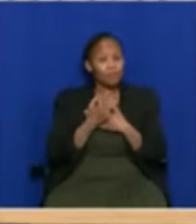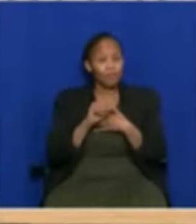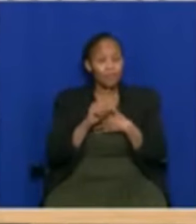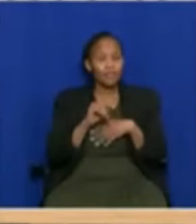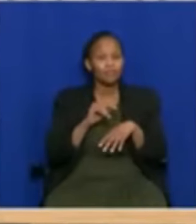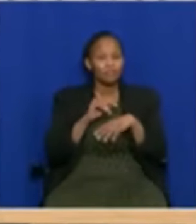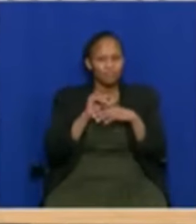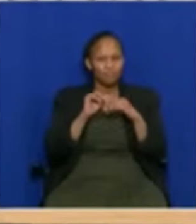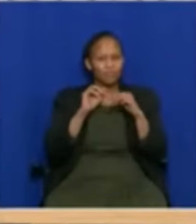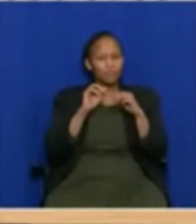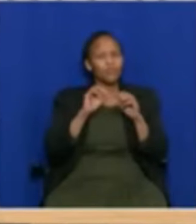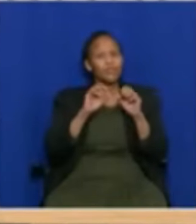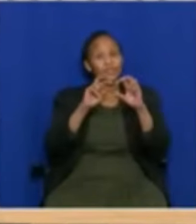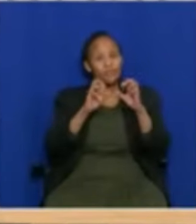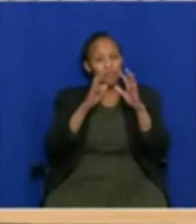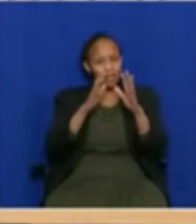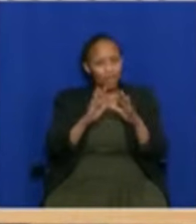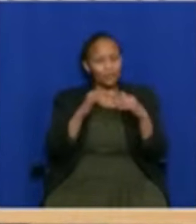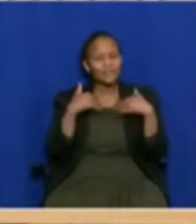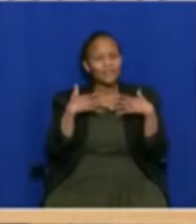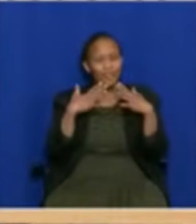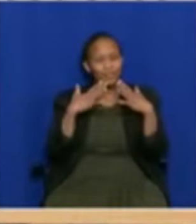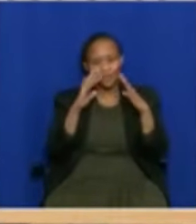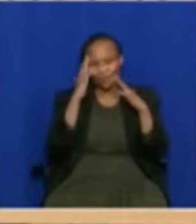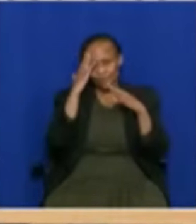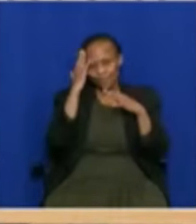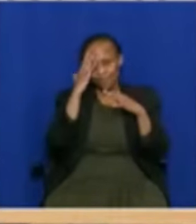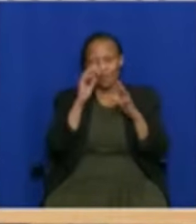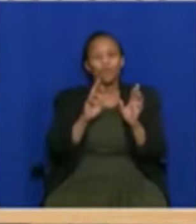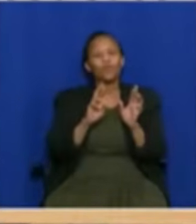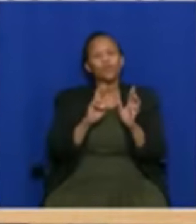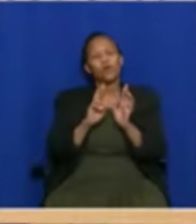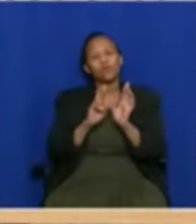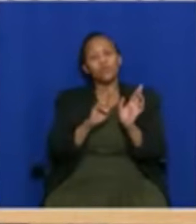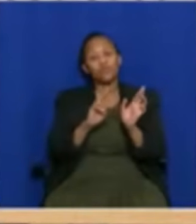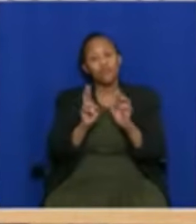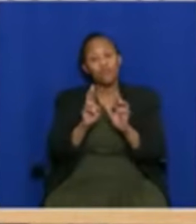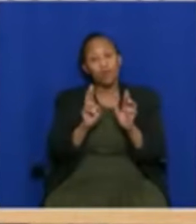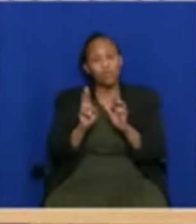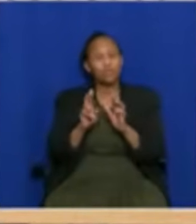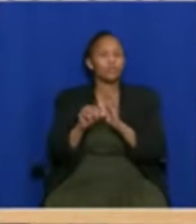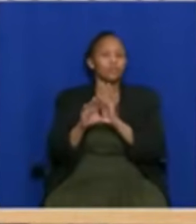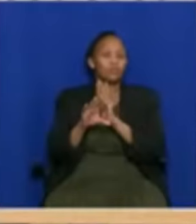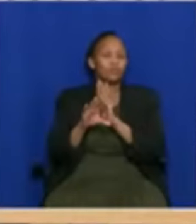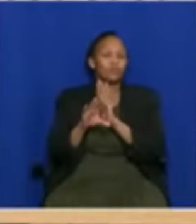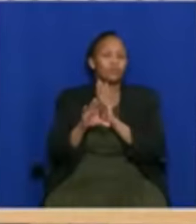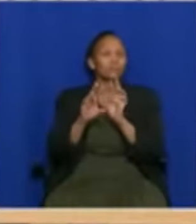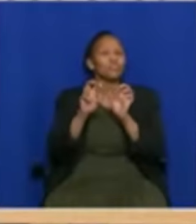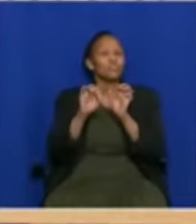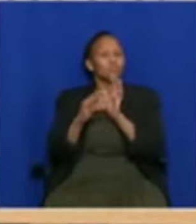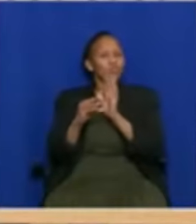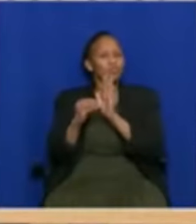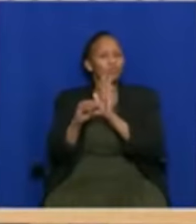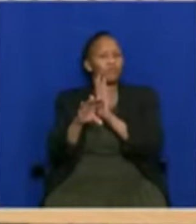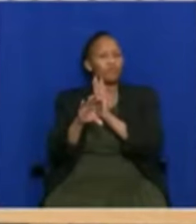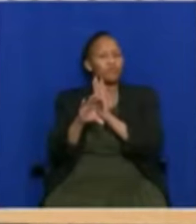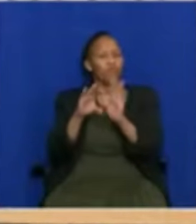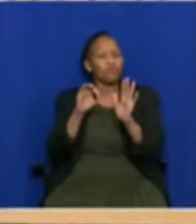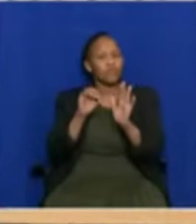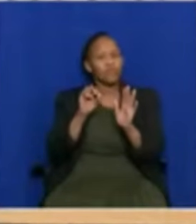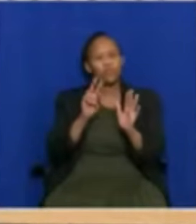are referenced in their section 27, particularly the dockets opened in Cape Town. Yes, please, go ahead.